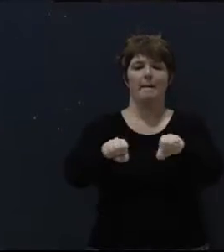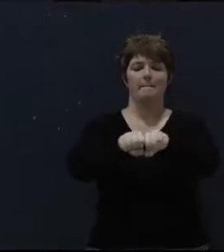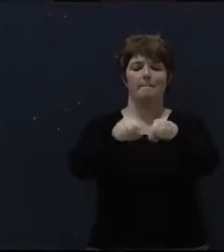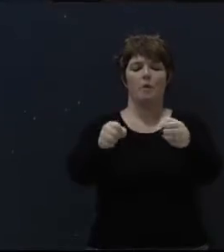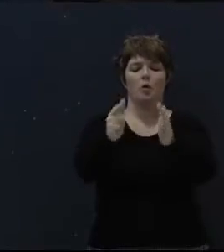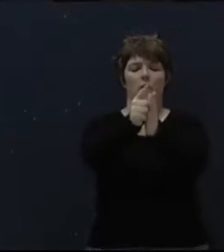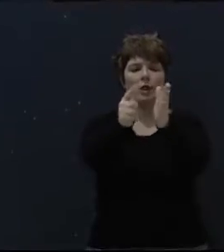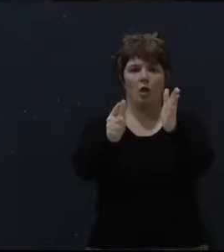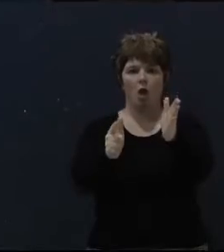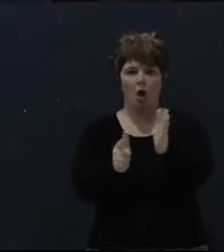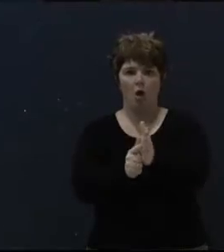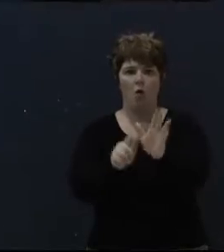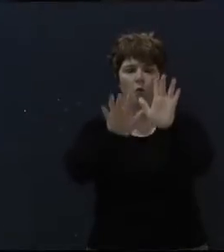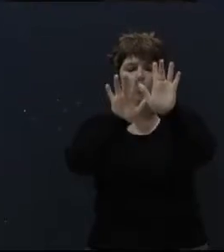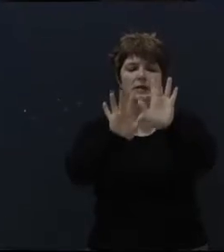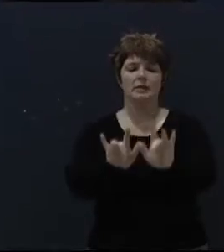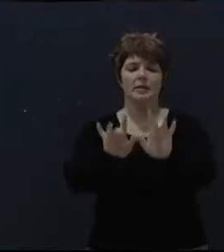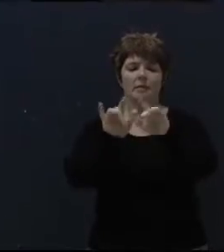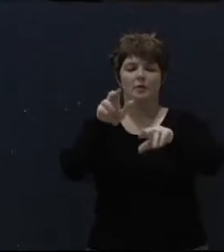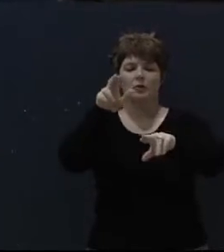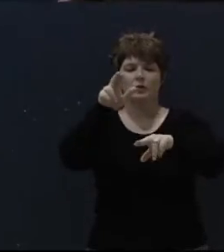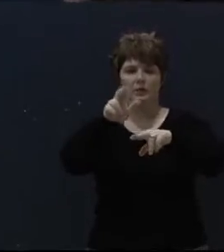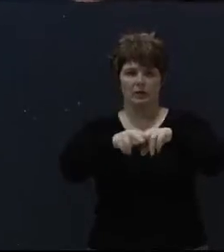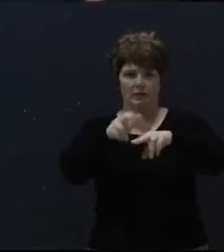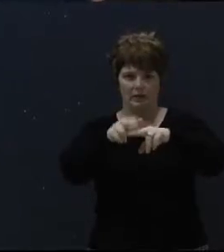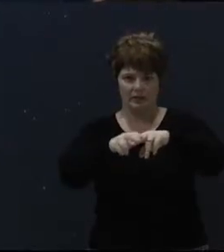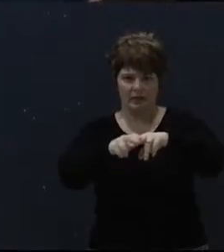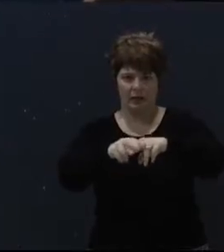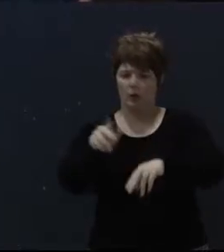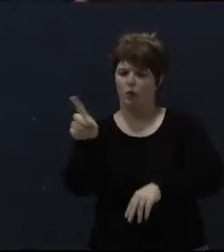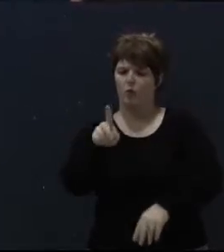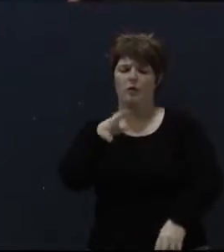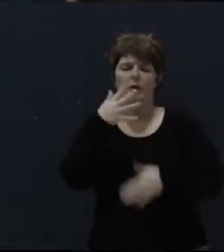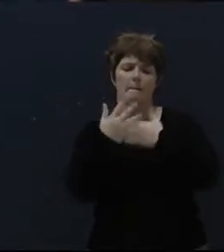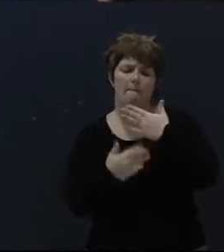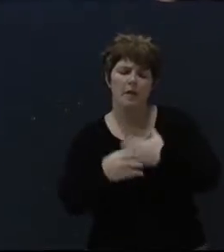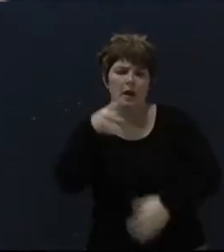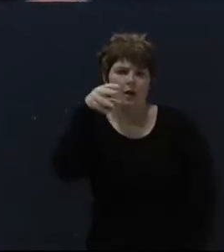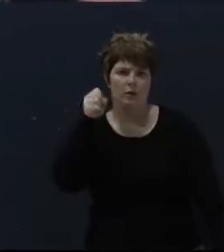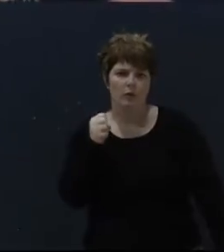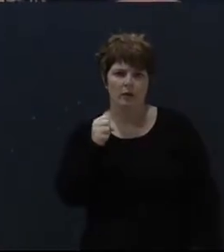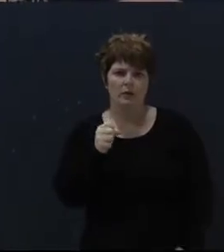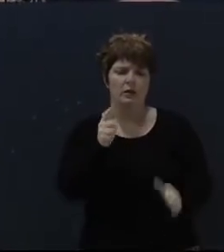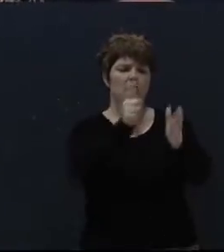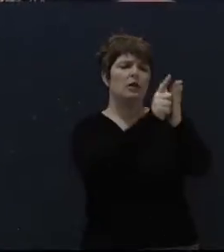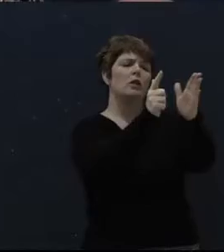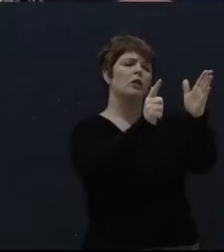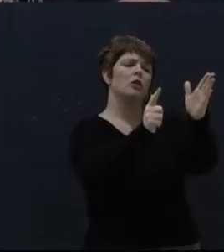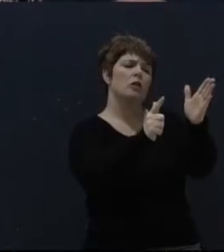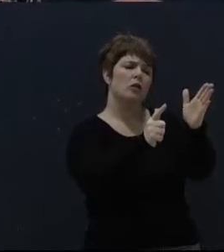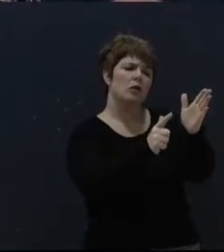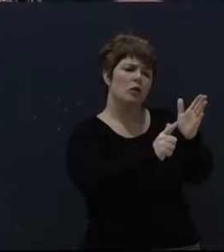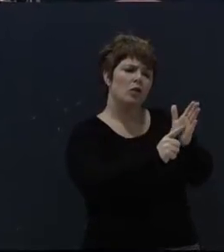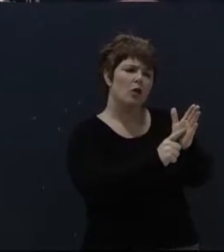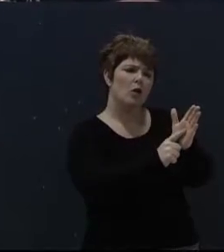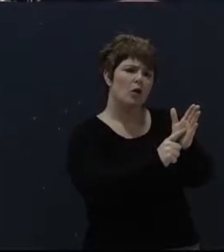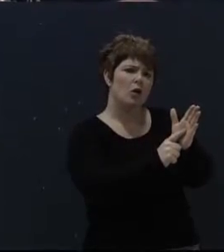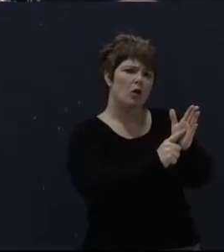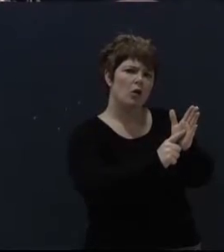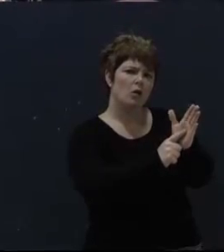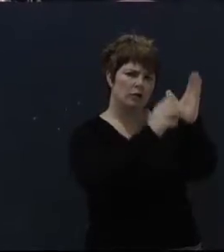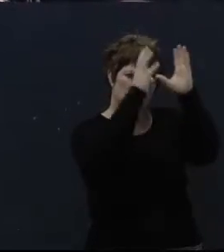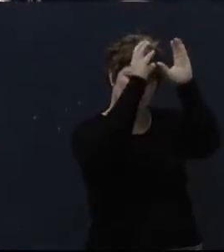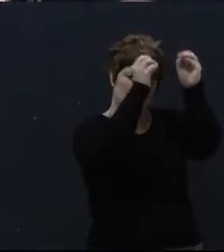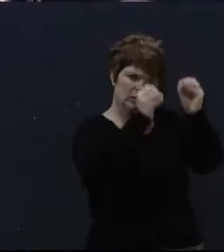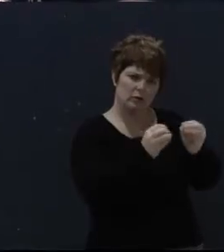Amen. And that's where the blood was. I want to tell you, the law is a schoolmaster to bring you to Christ. But I want to tell you, the only way